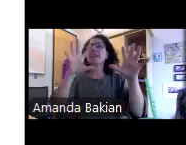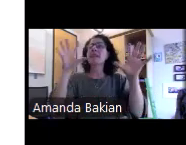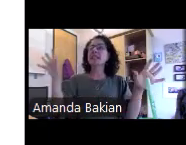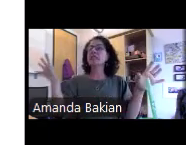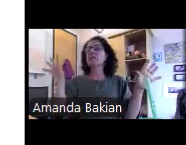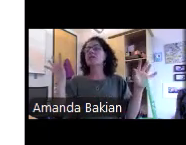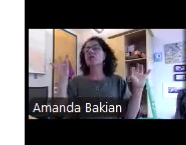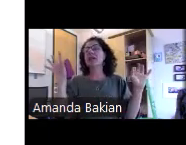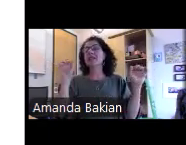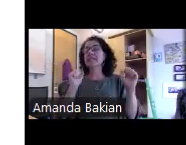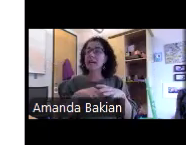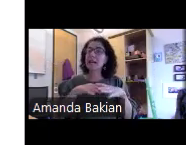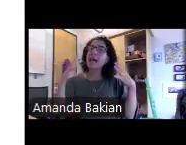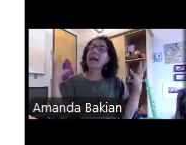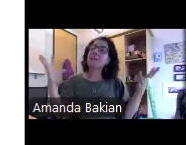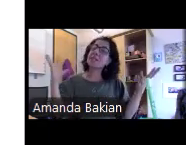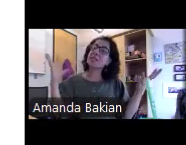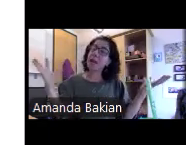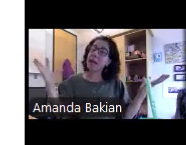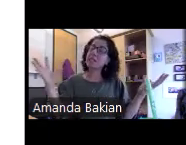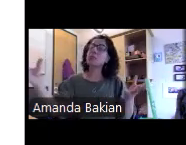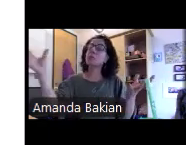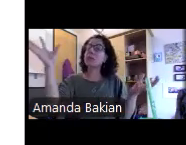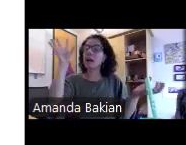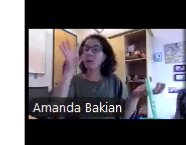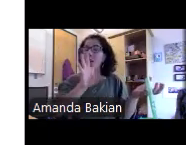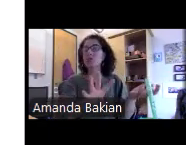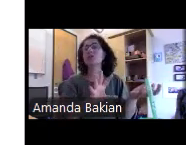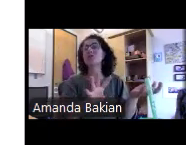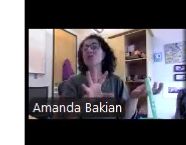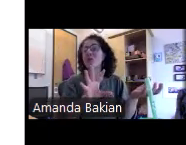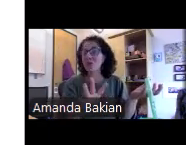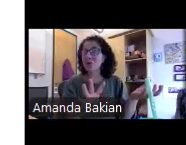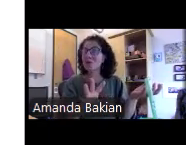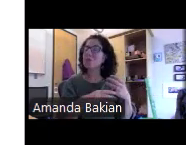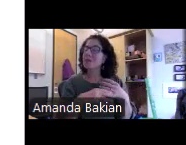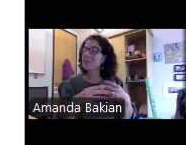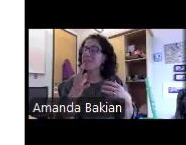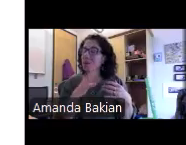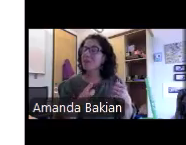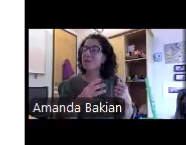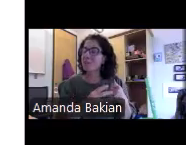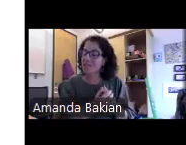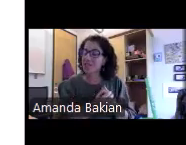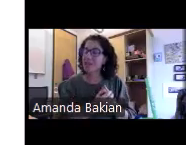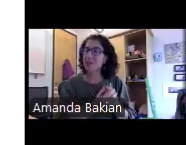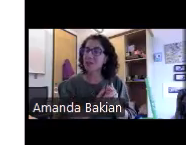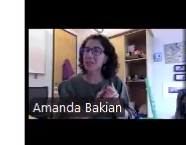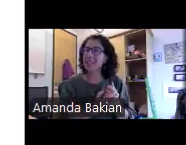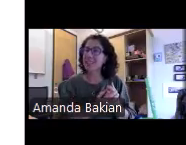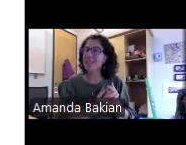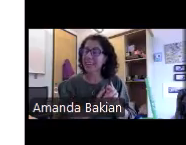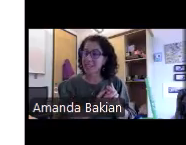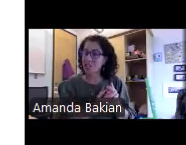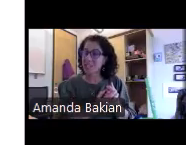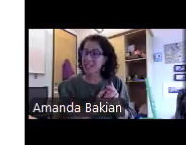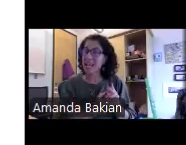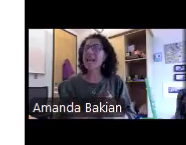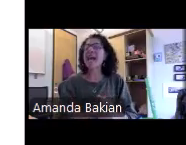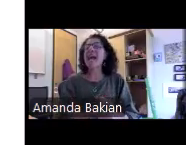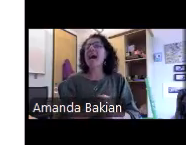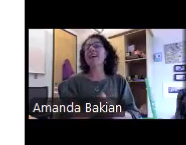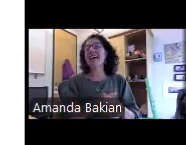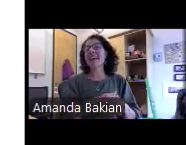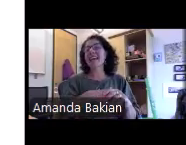focus. Then in 2010, ADDM expanded to also include 4-year-olds, so we could get more information about early